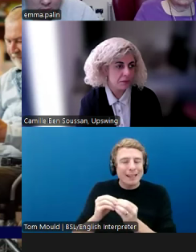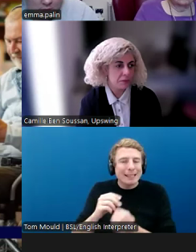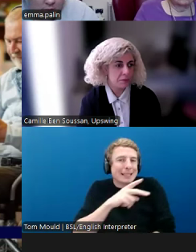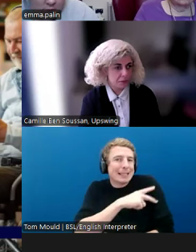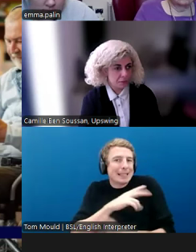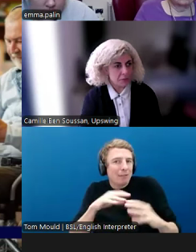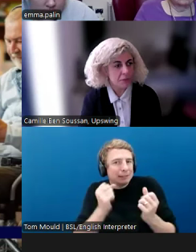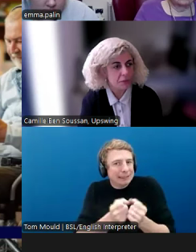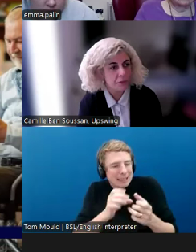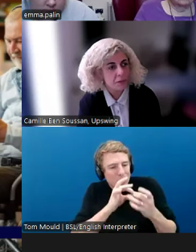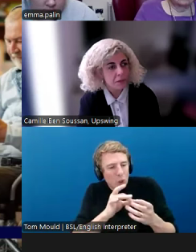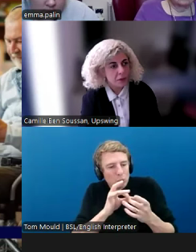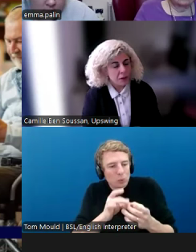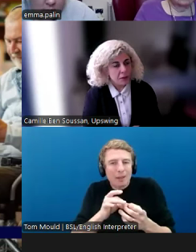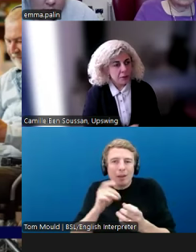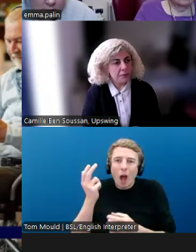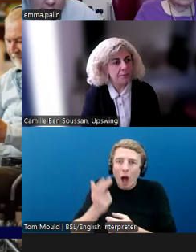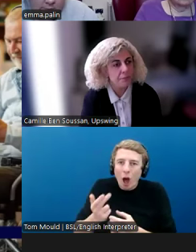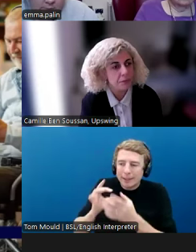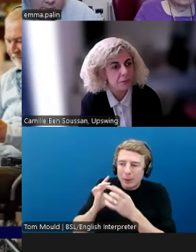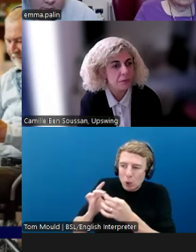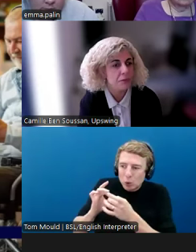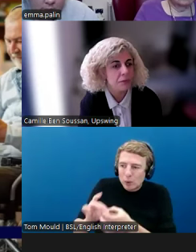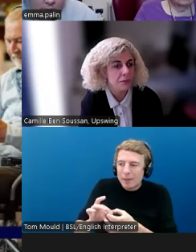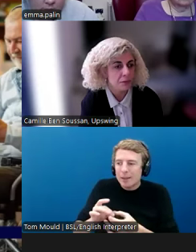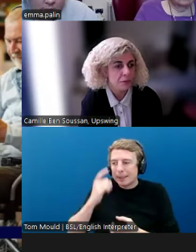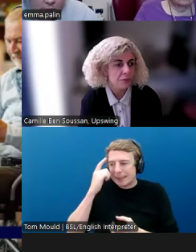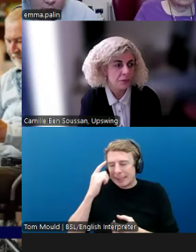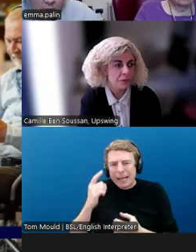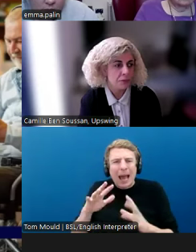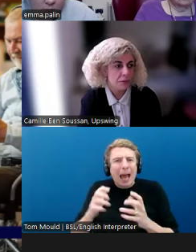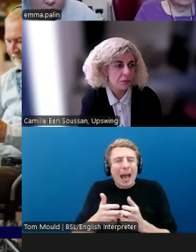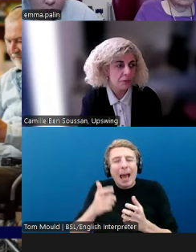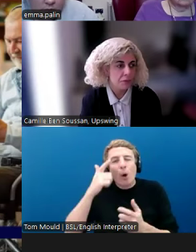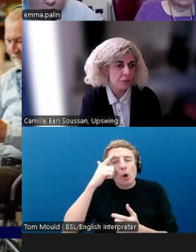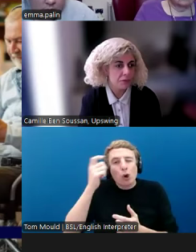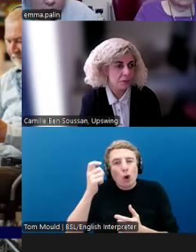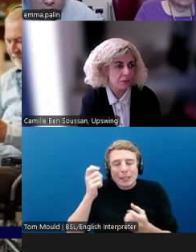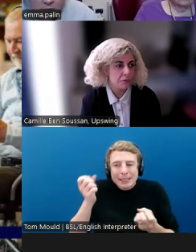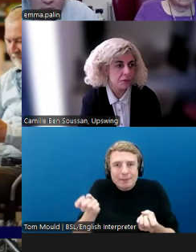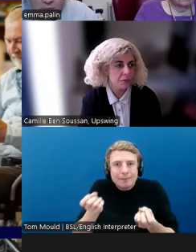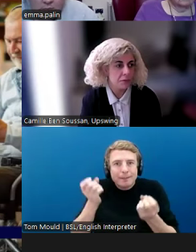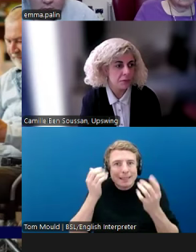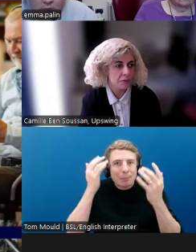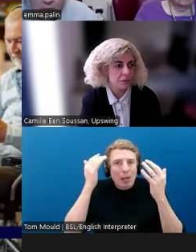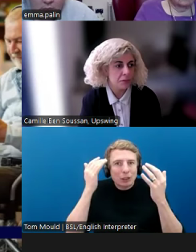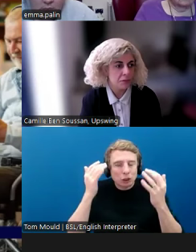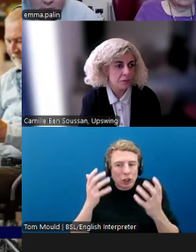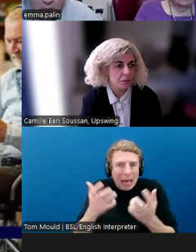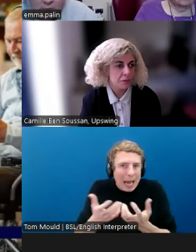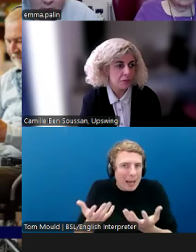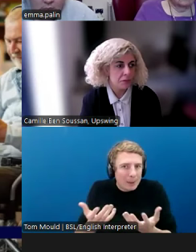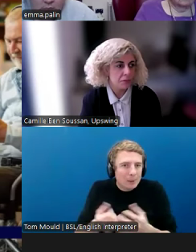flexible approaches for cognitive stimulation, sensory engagement, and mobility needs. Making